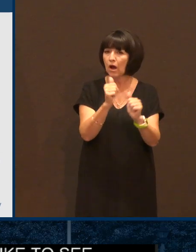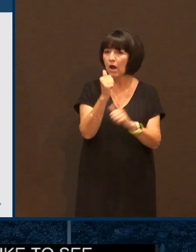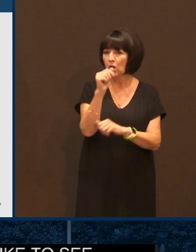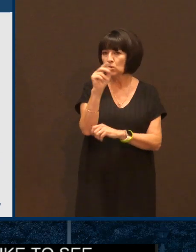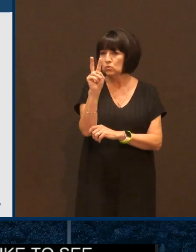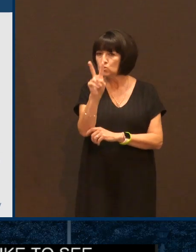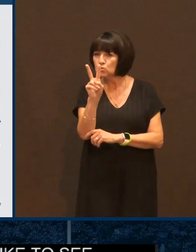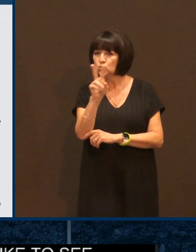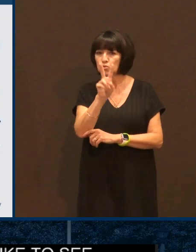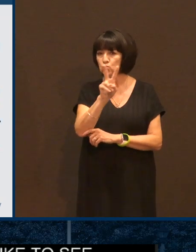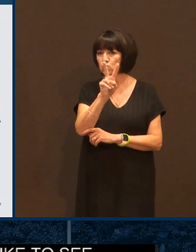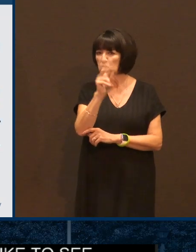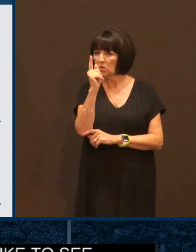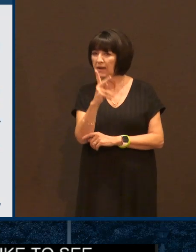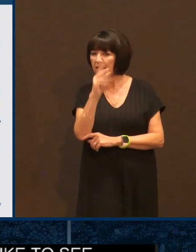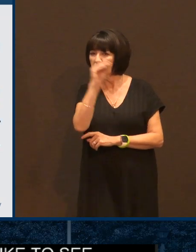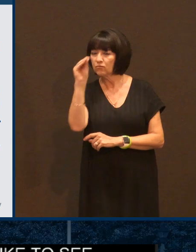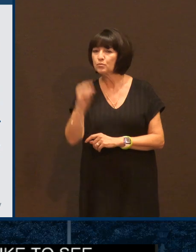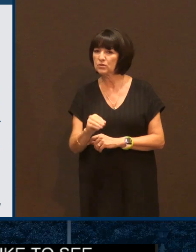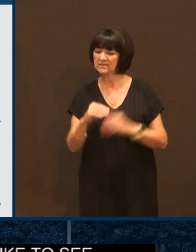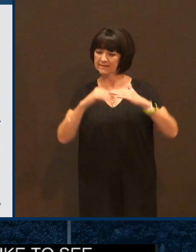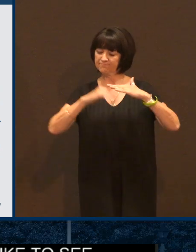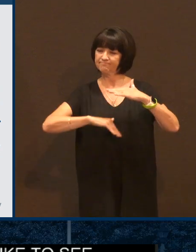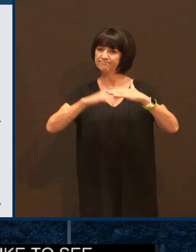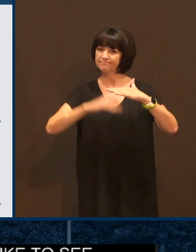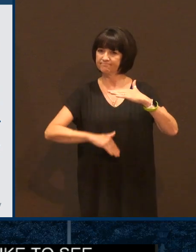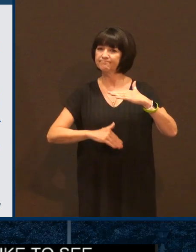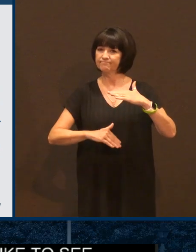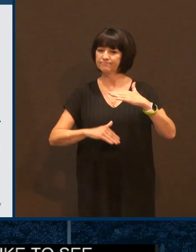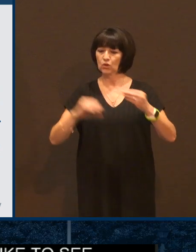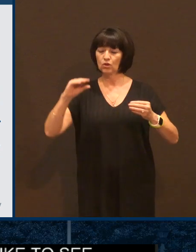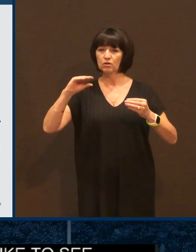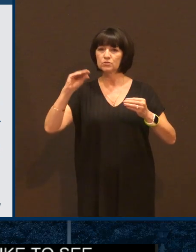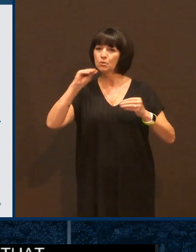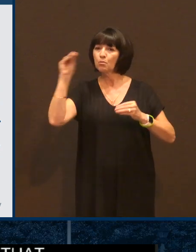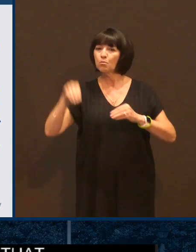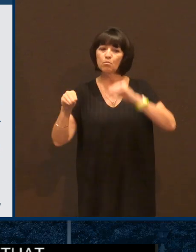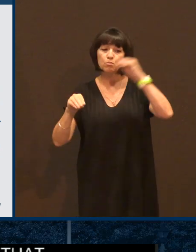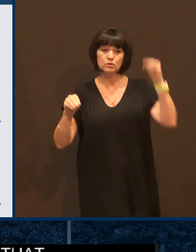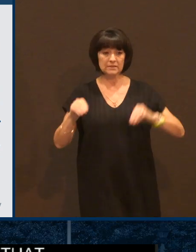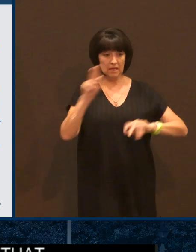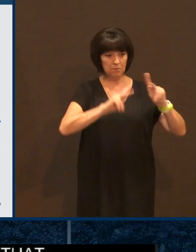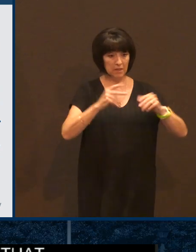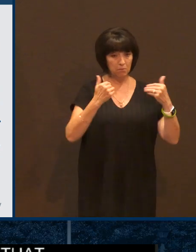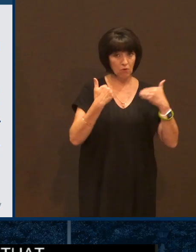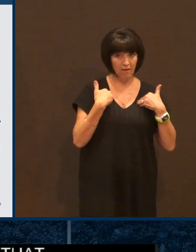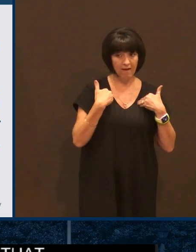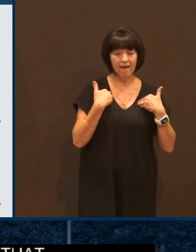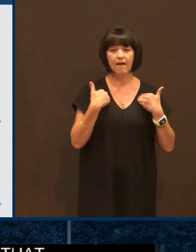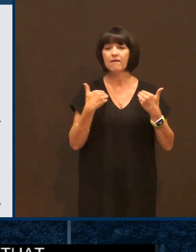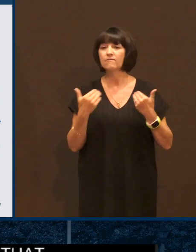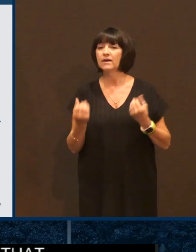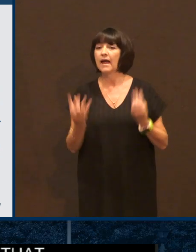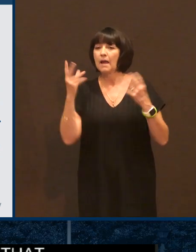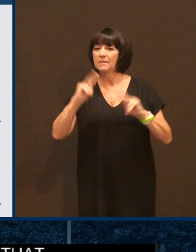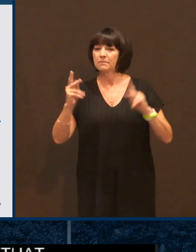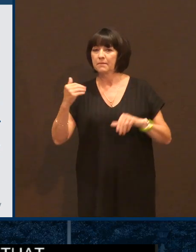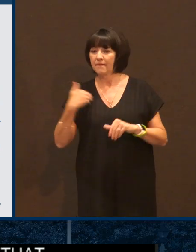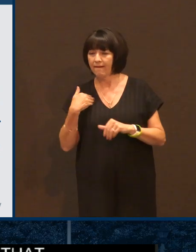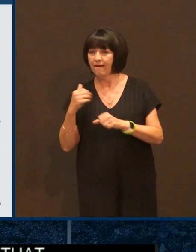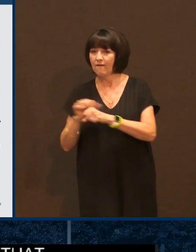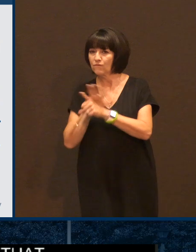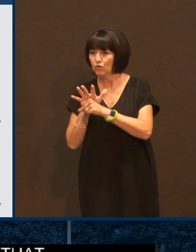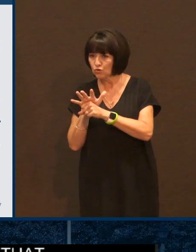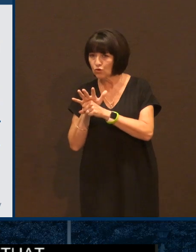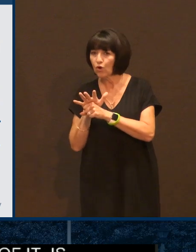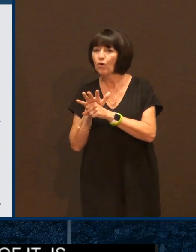really positive thing. So the long and short of it is the virus is still out there, and it's